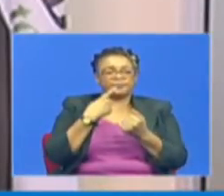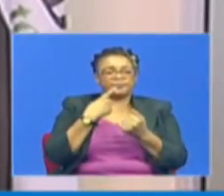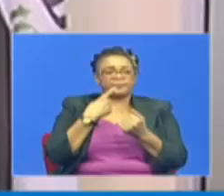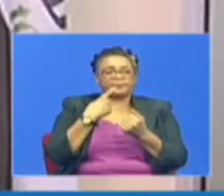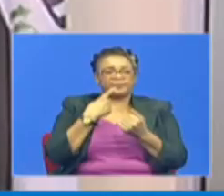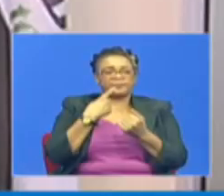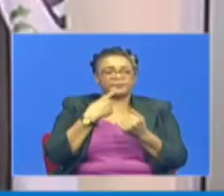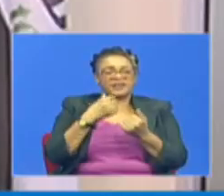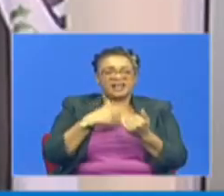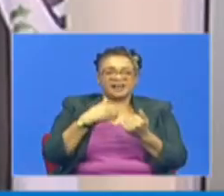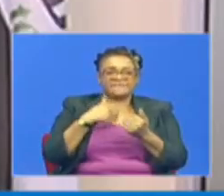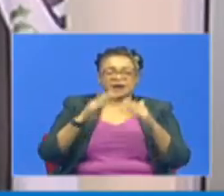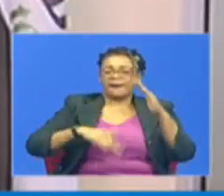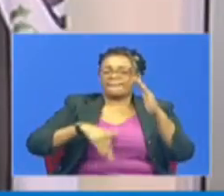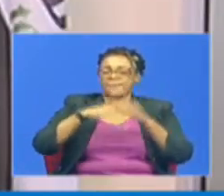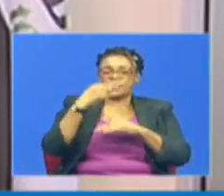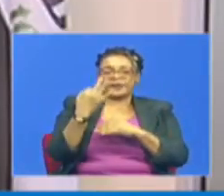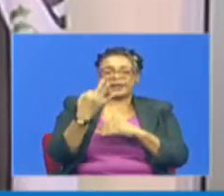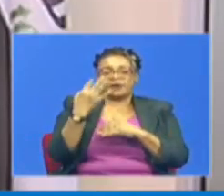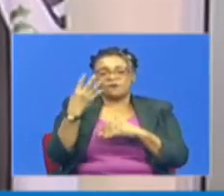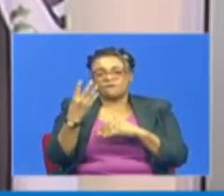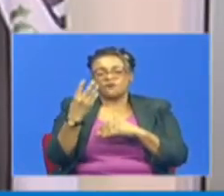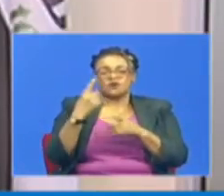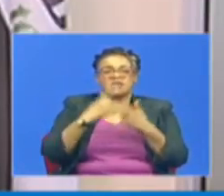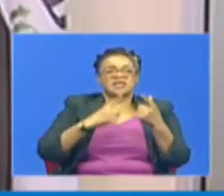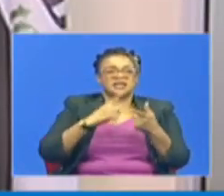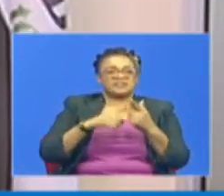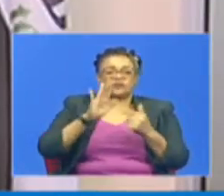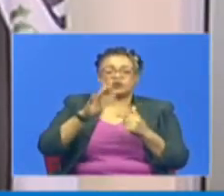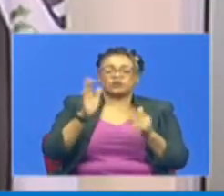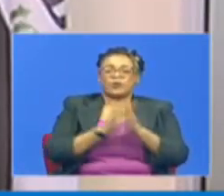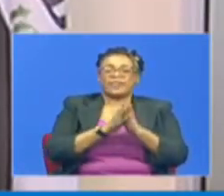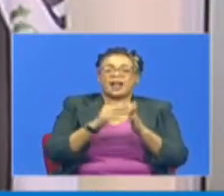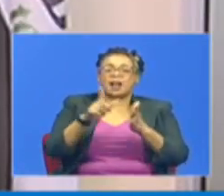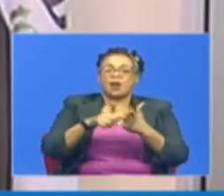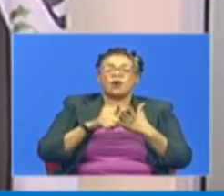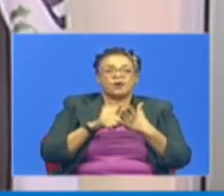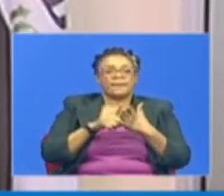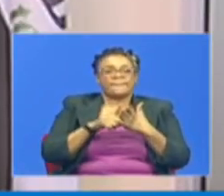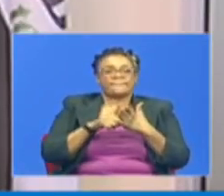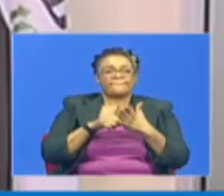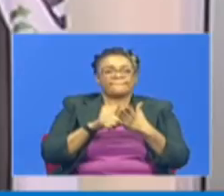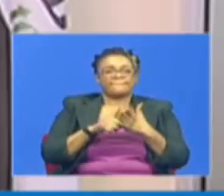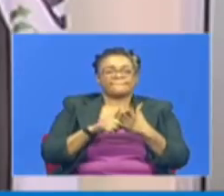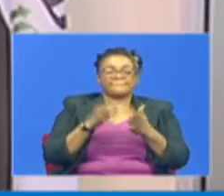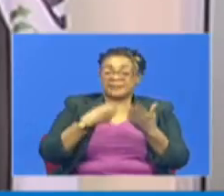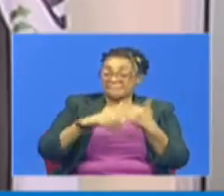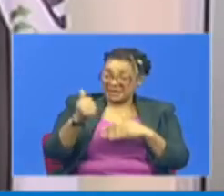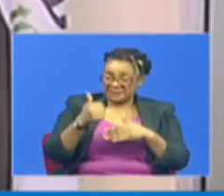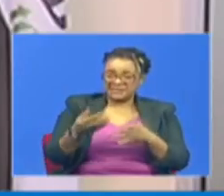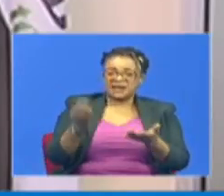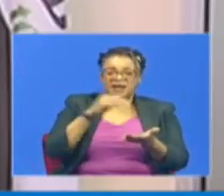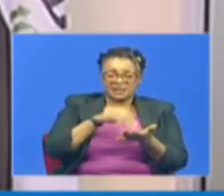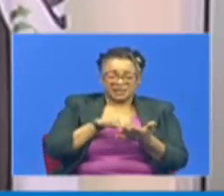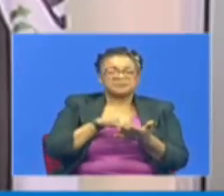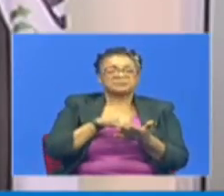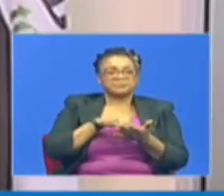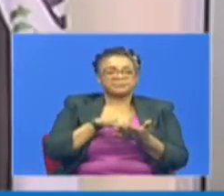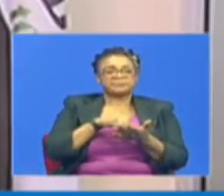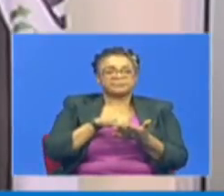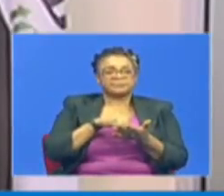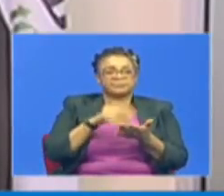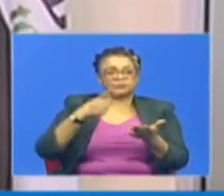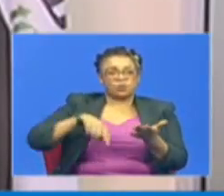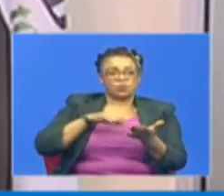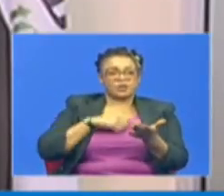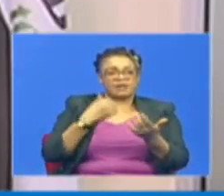to 3 and 4 years to those who have existing loans. We have seen those payments again of moratoriums, as I'm saying. We have